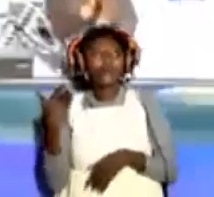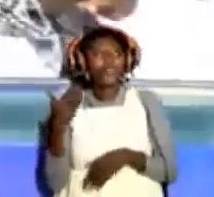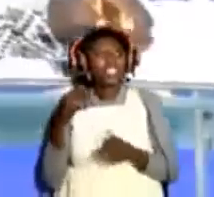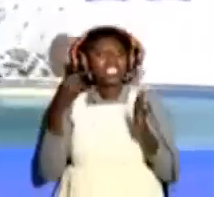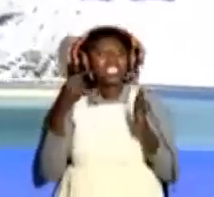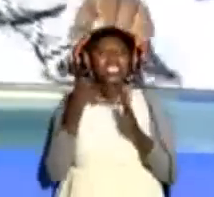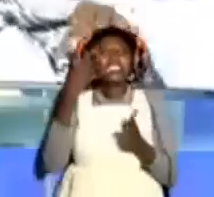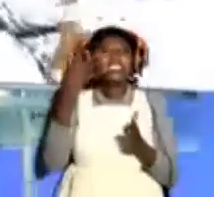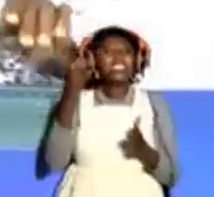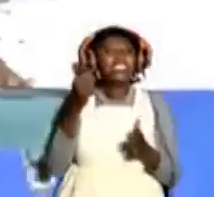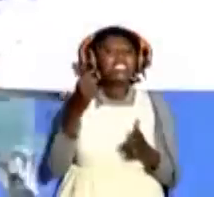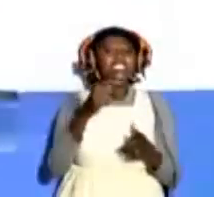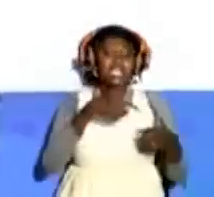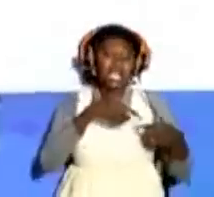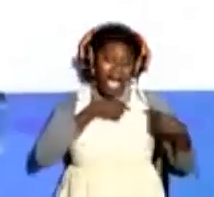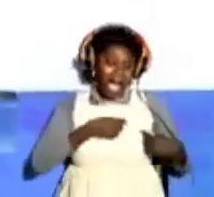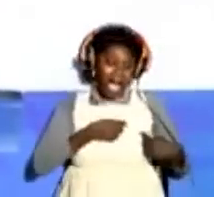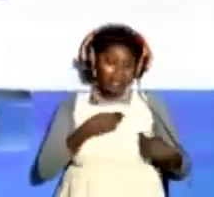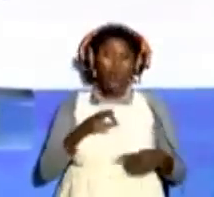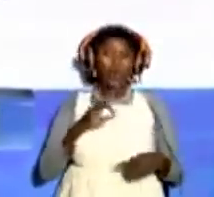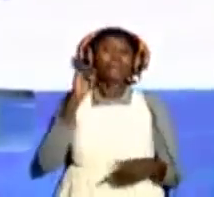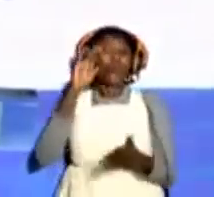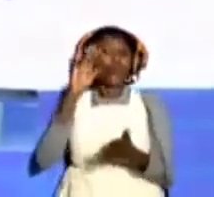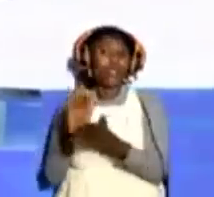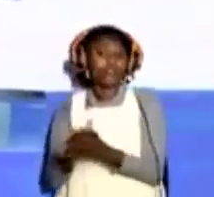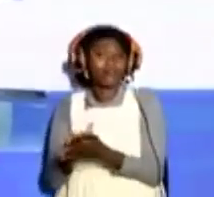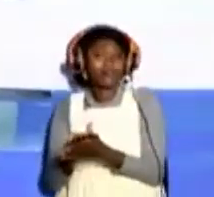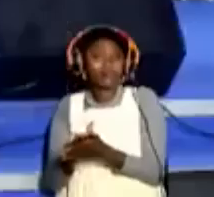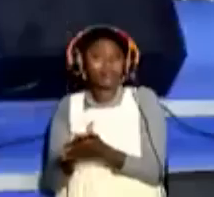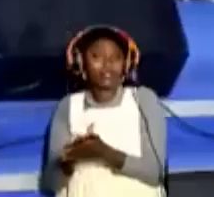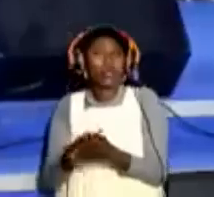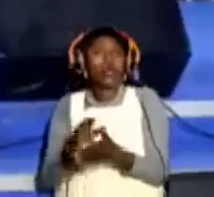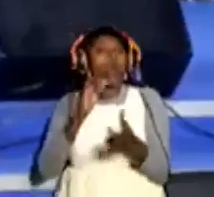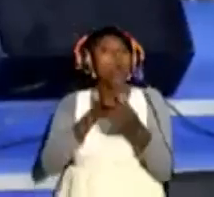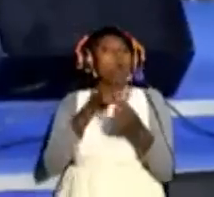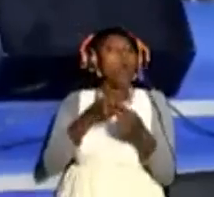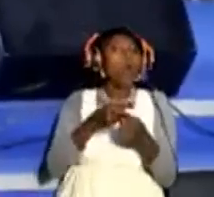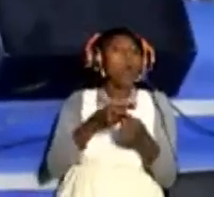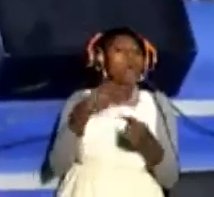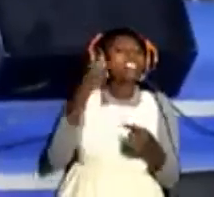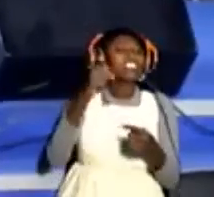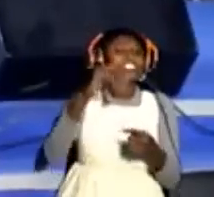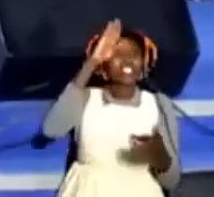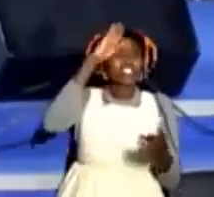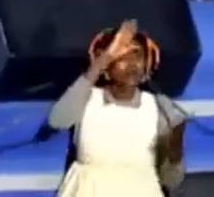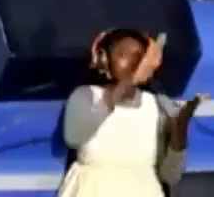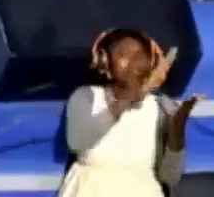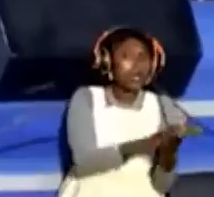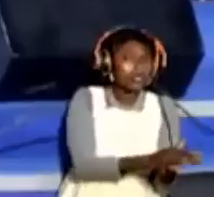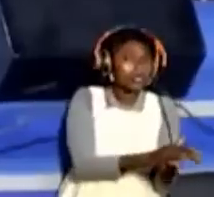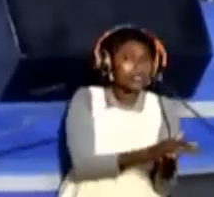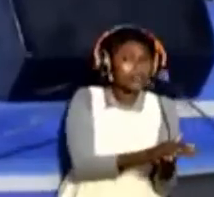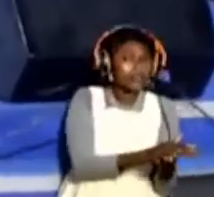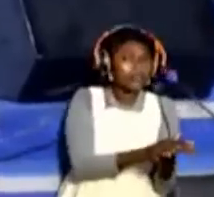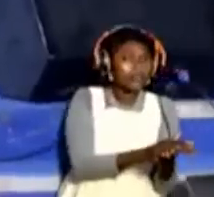Is it the hardness of the heart of the wife? Or the hardness of the heart of this man?